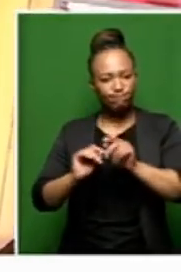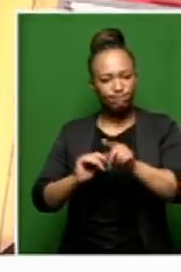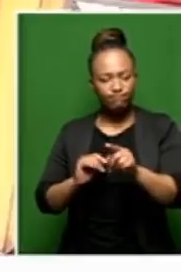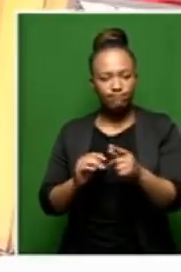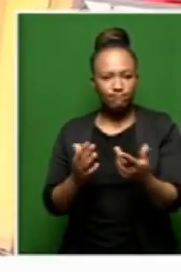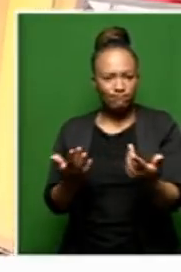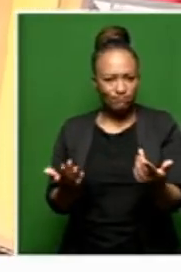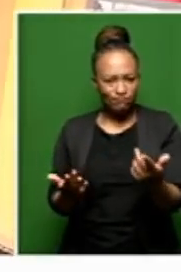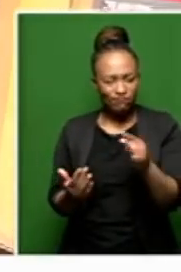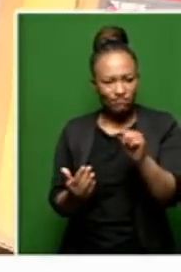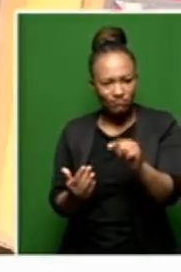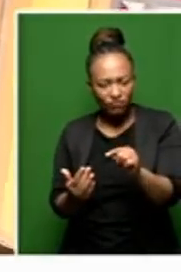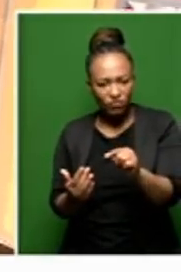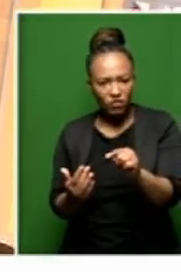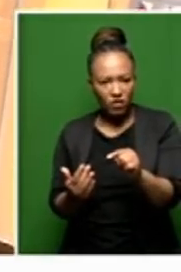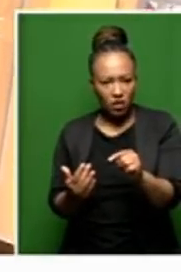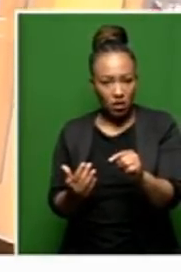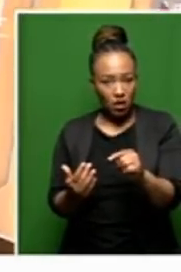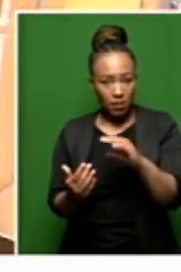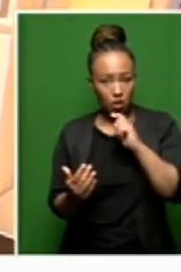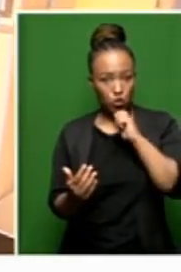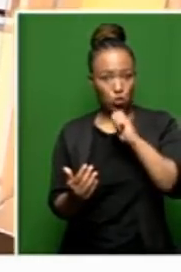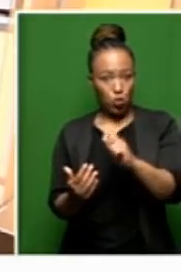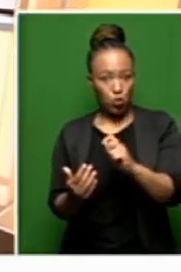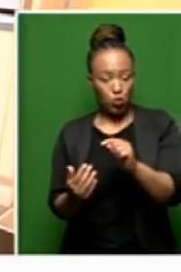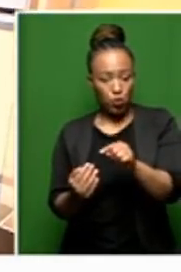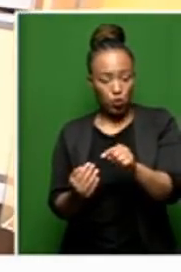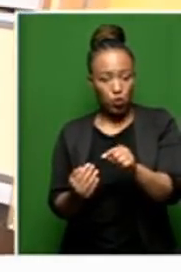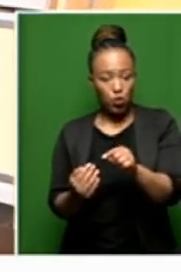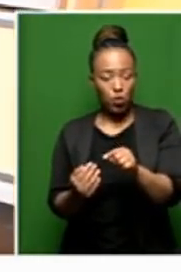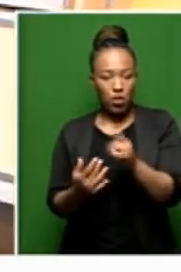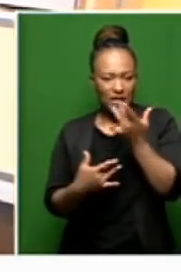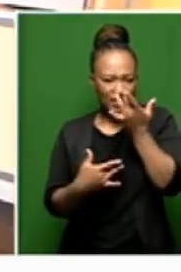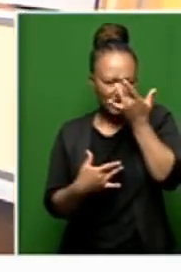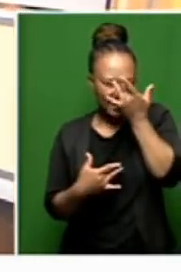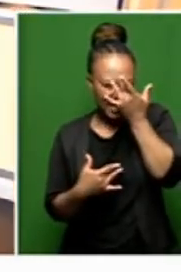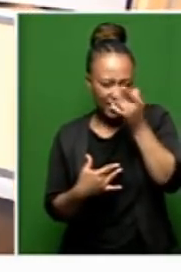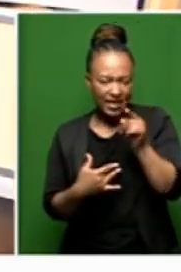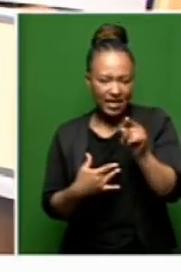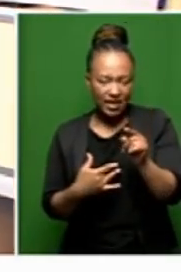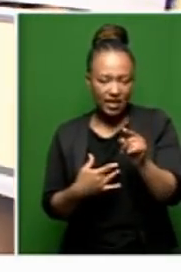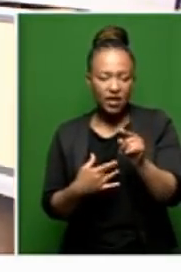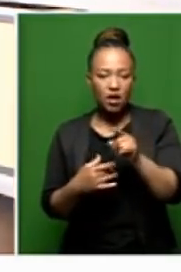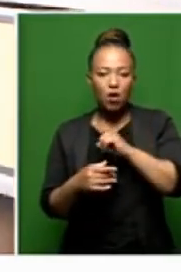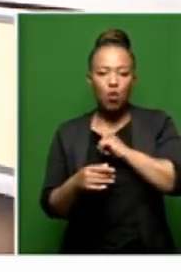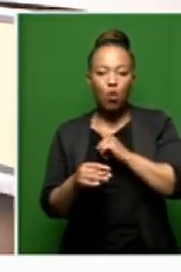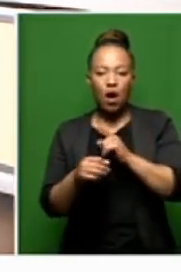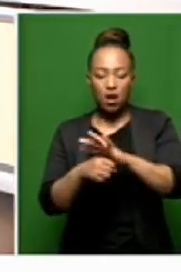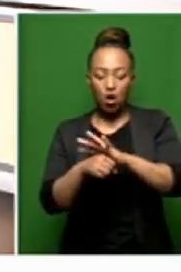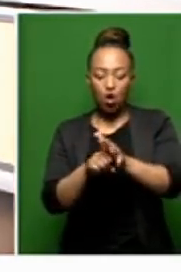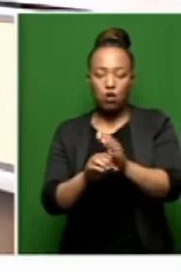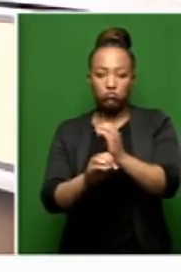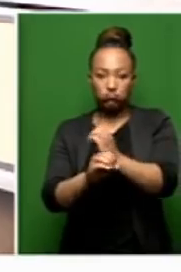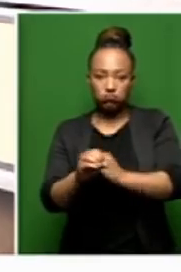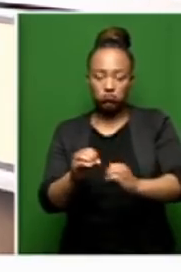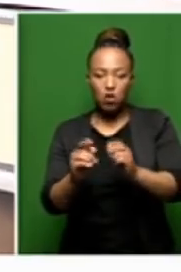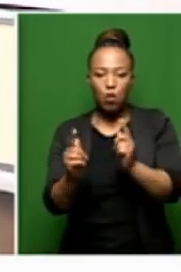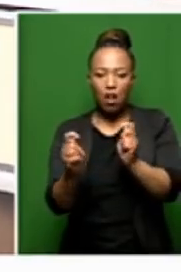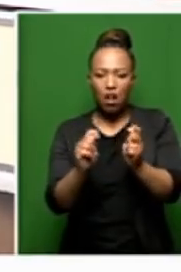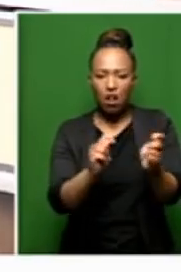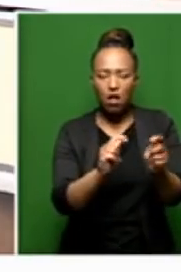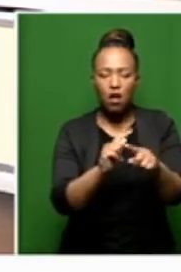know, whether it's a given now that the symptoms as the virus mutates would become milder and